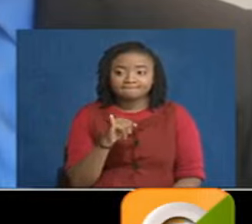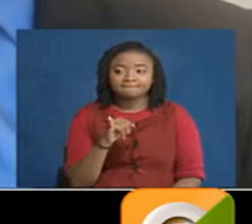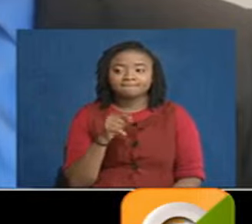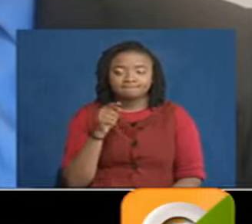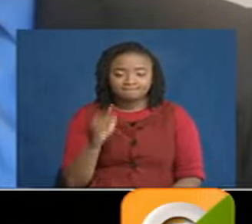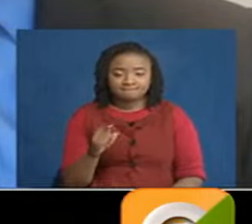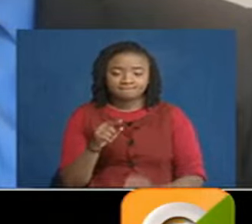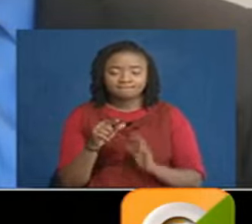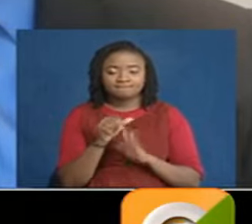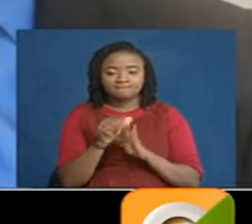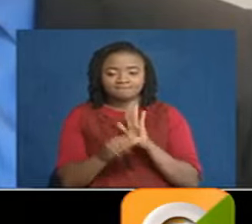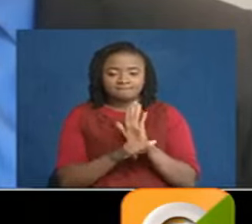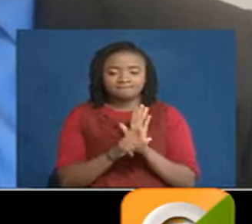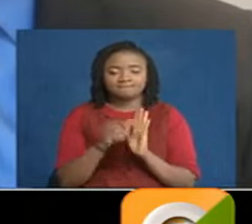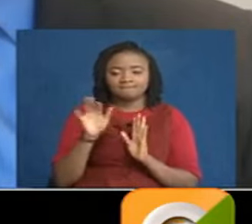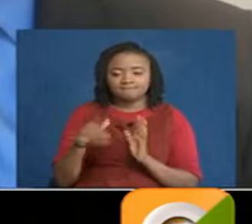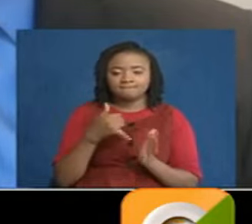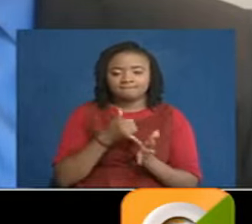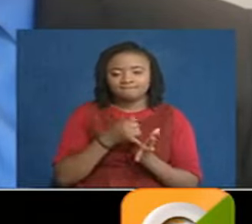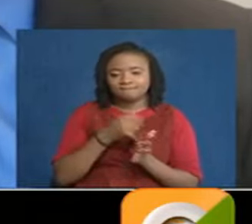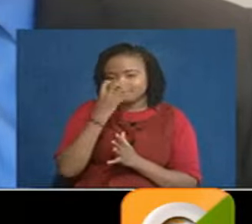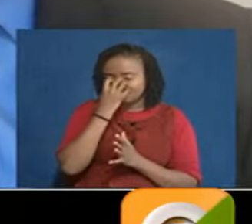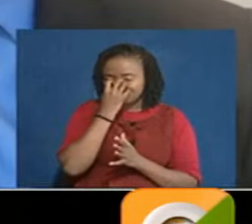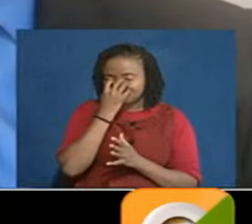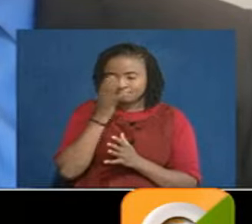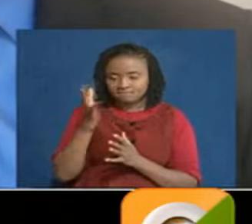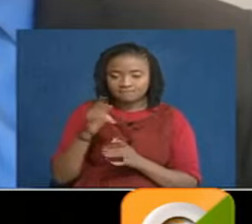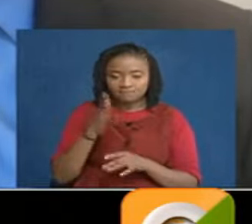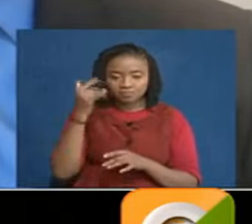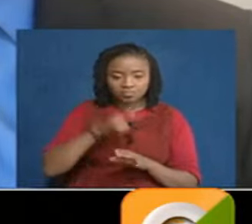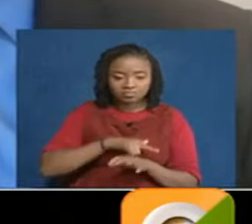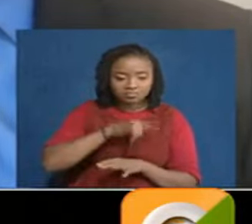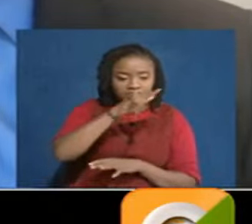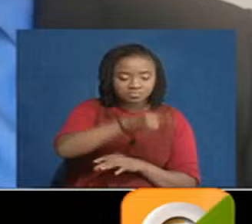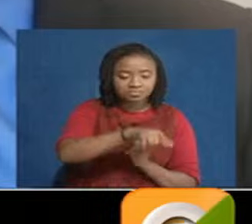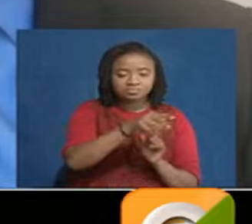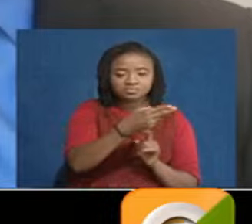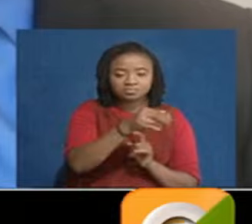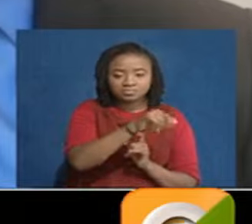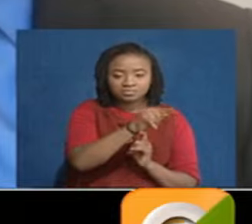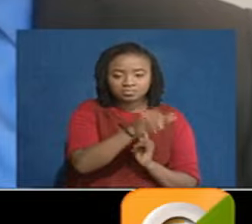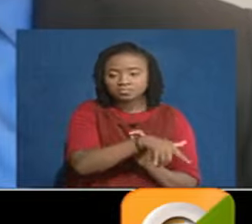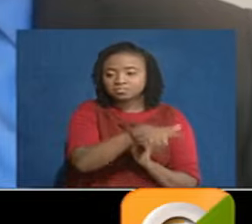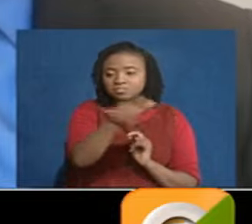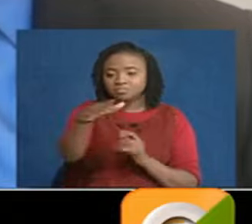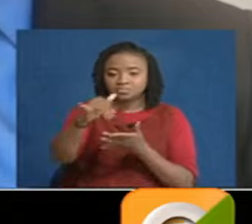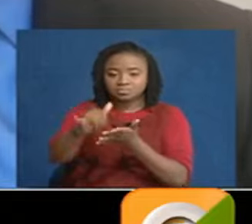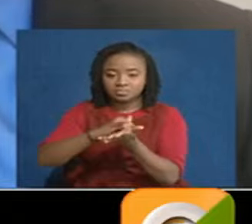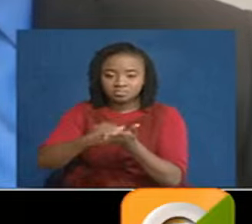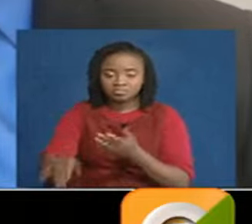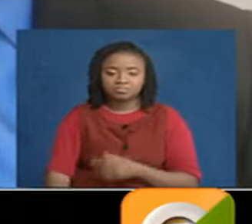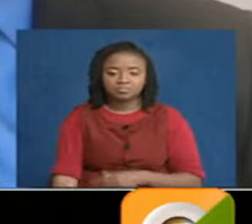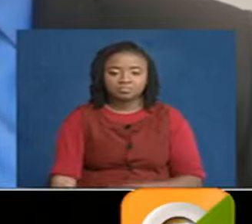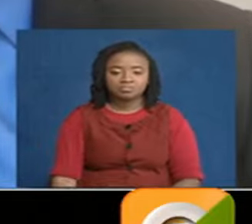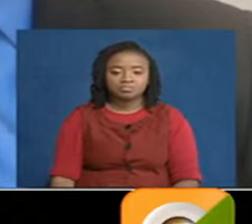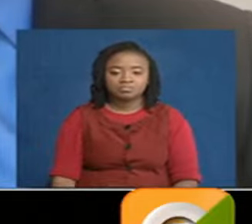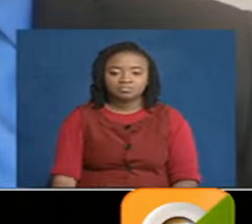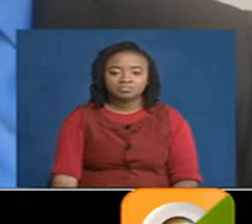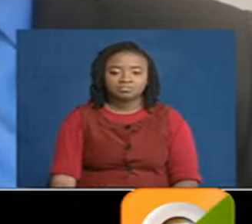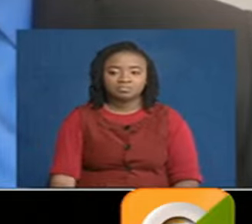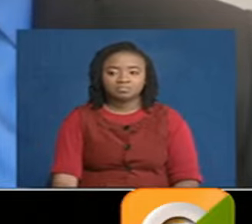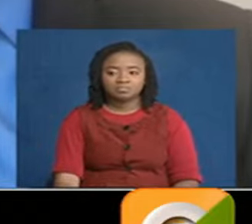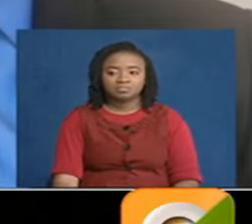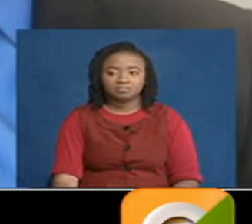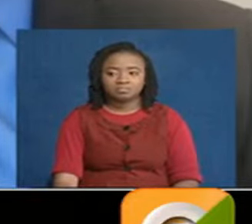Ruto's agenda. In fact, he stopped by there before heading to New York on leaving the country. He called for more support. He thanked